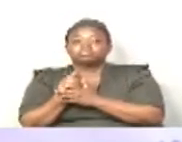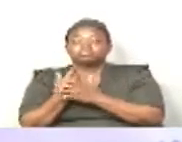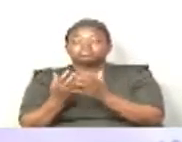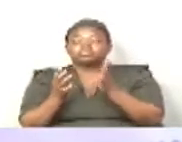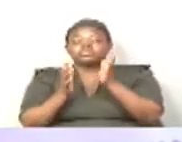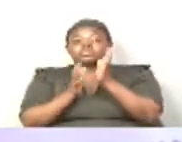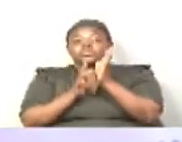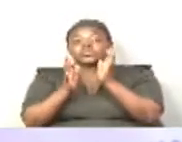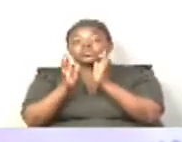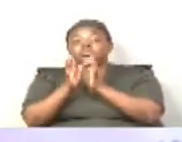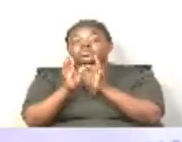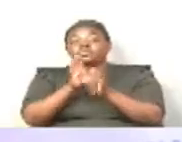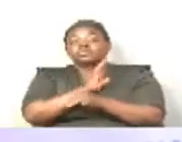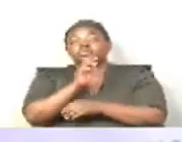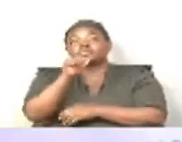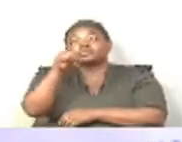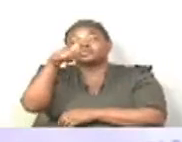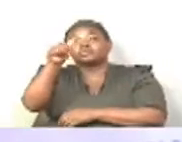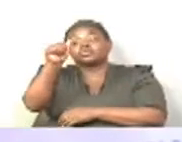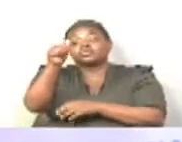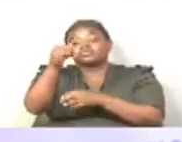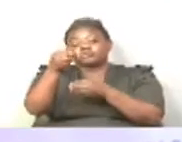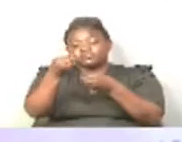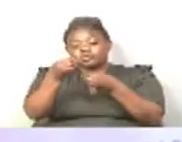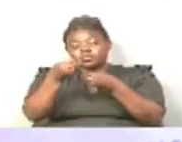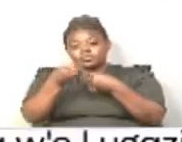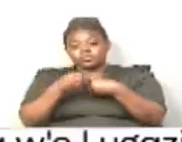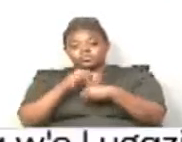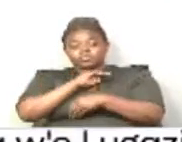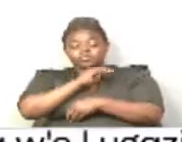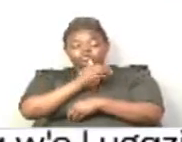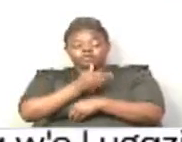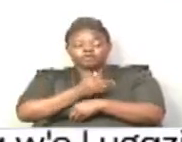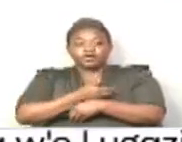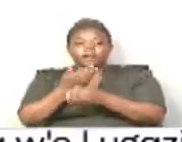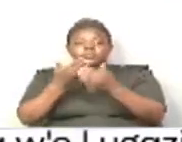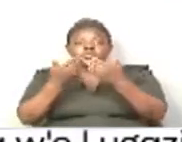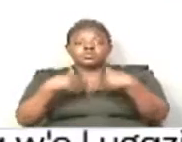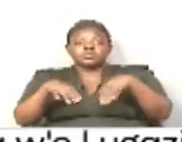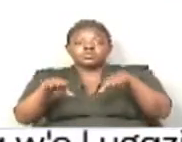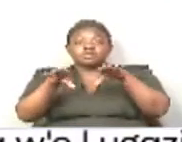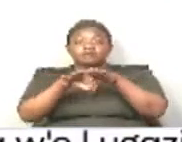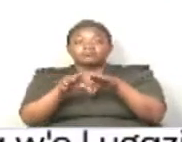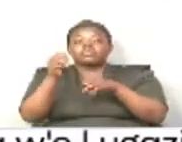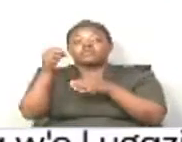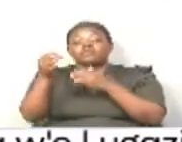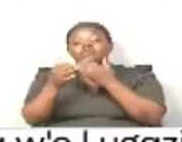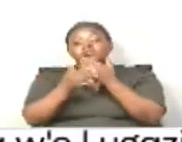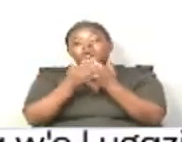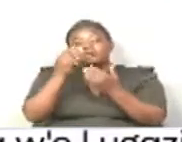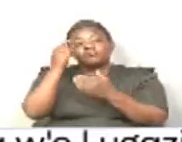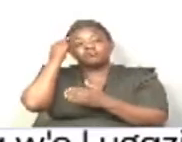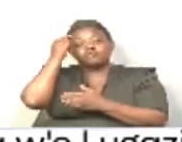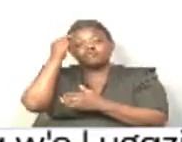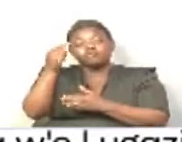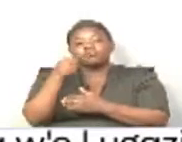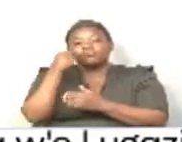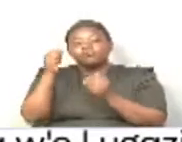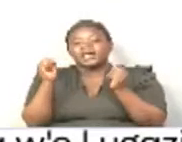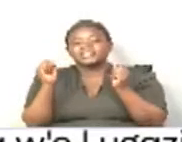himself gave us the importance of caring for those who are